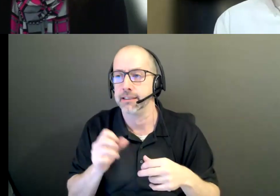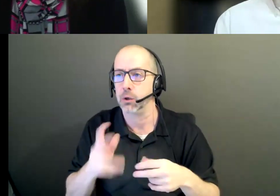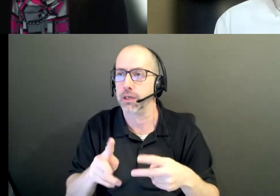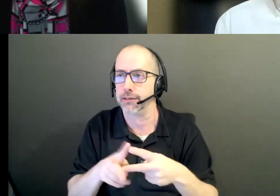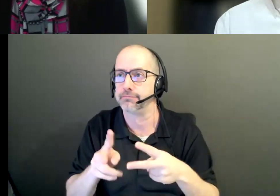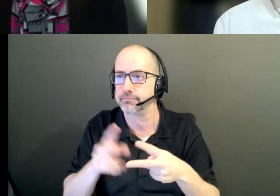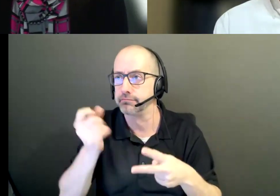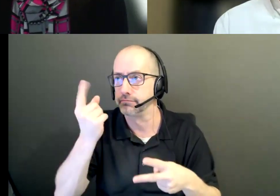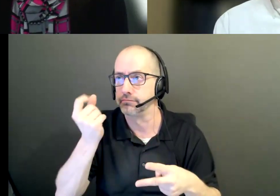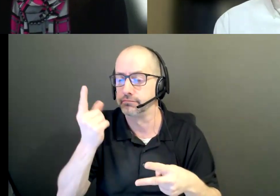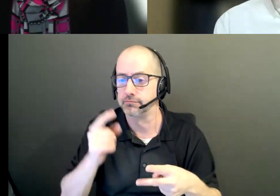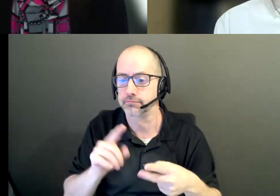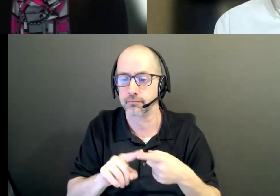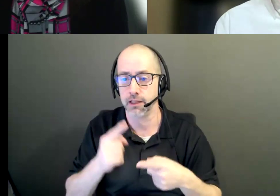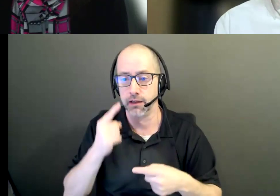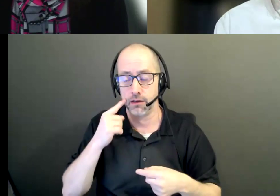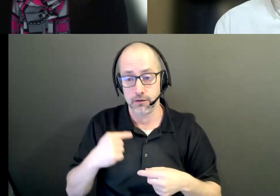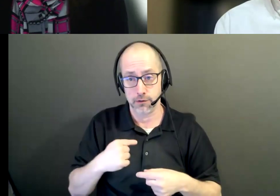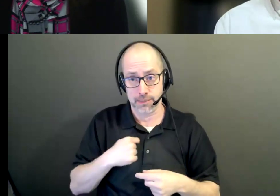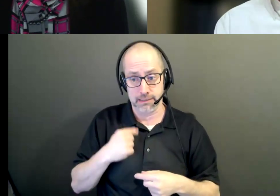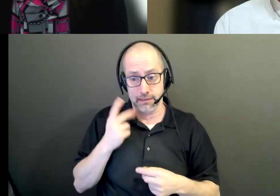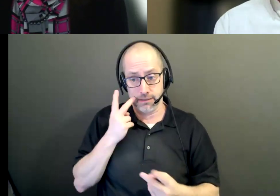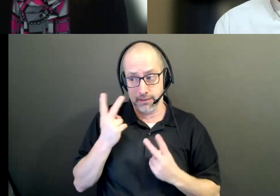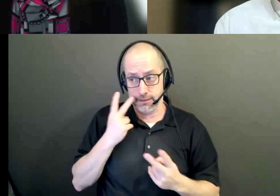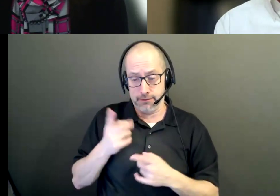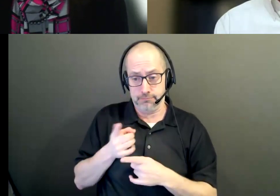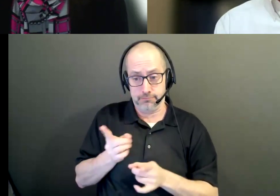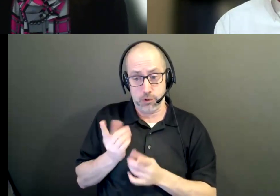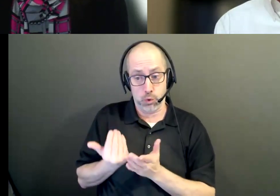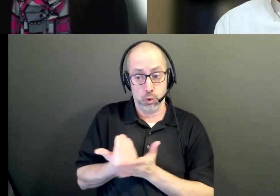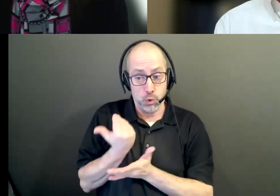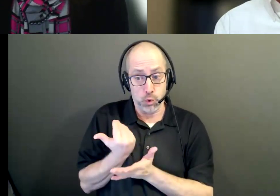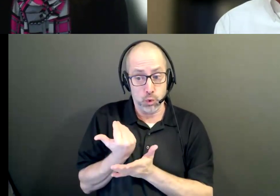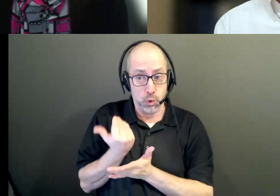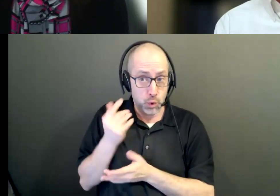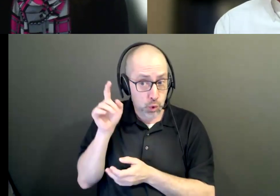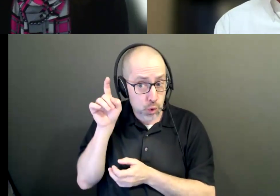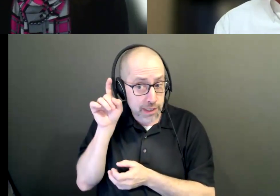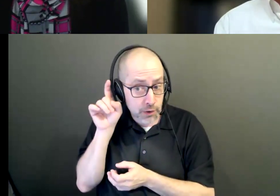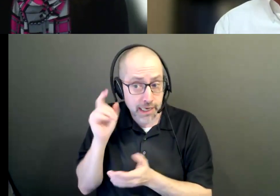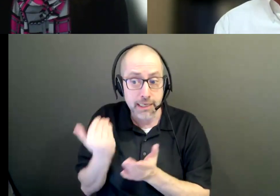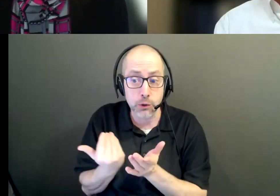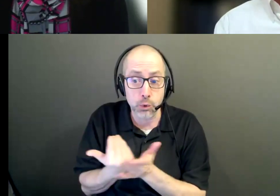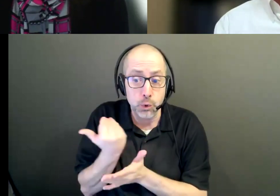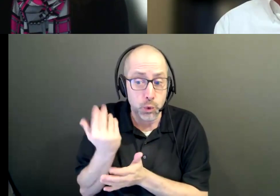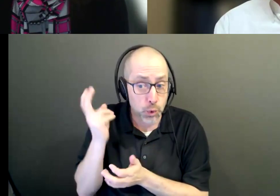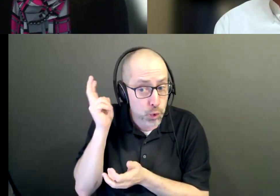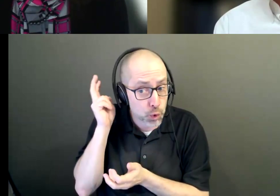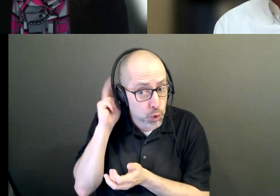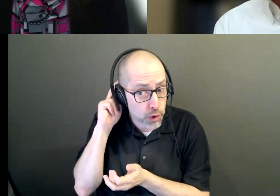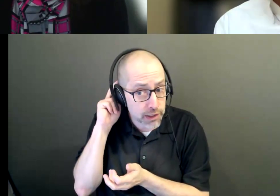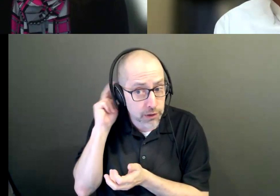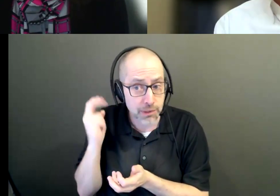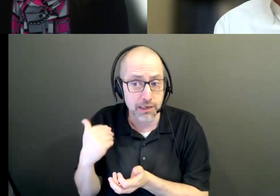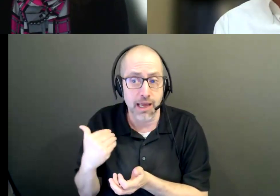For me, today, I find a lot of the new hearing aids and cochlear implants come with